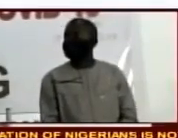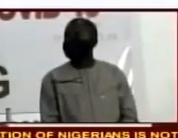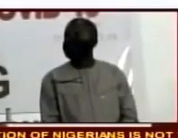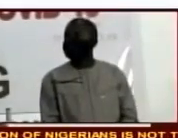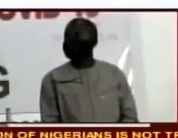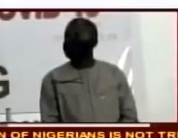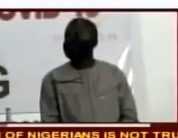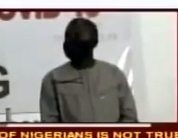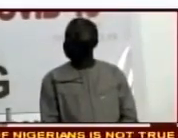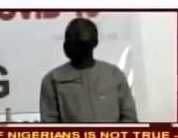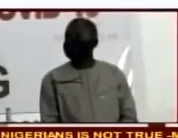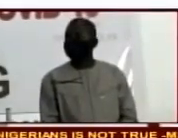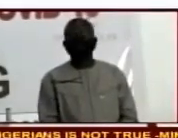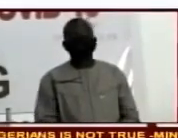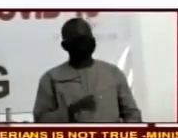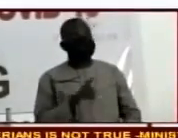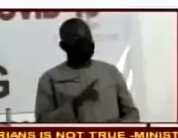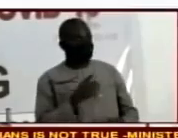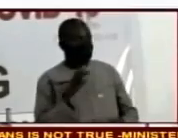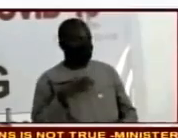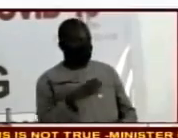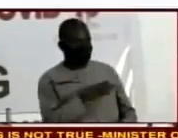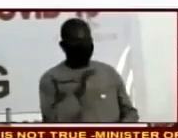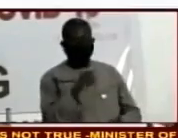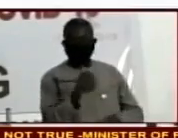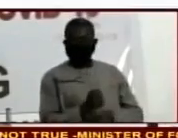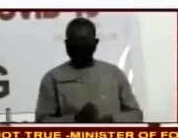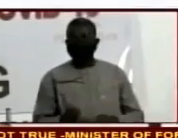Now, the committee I set up today,